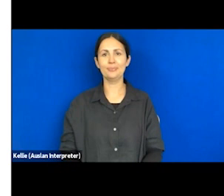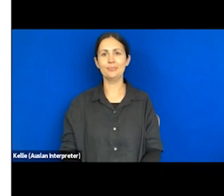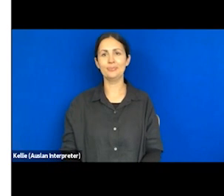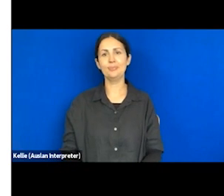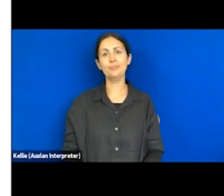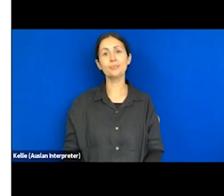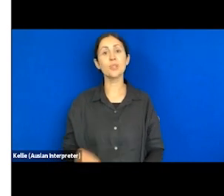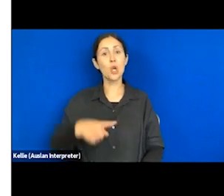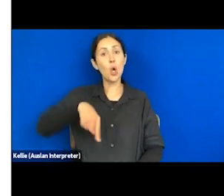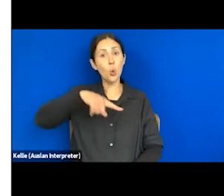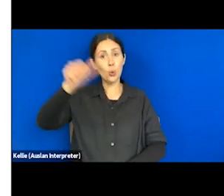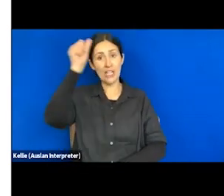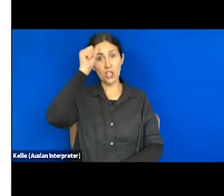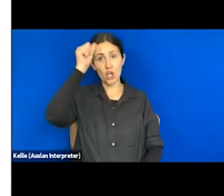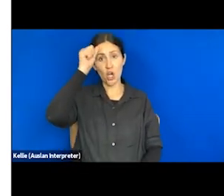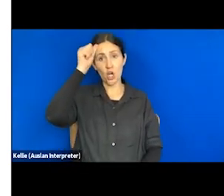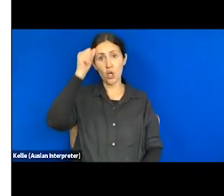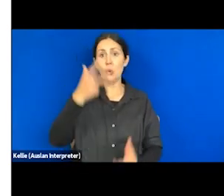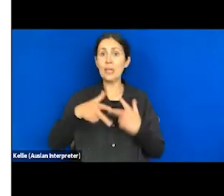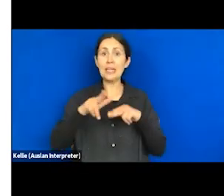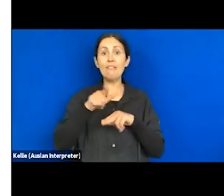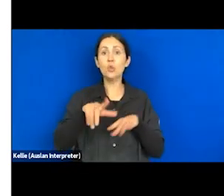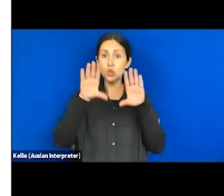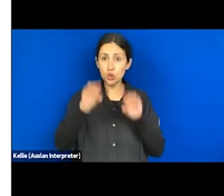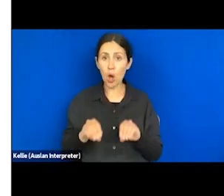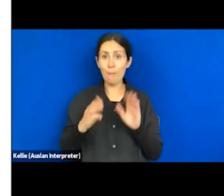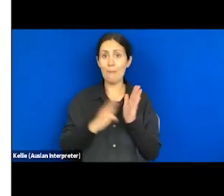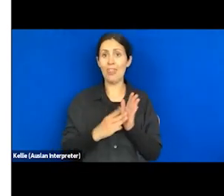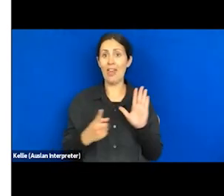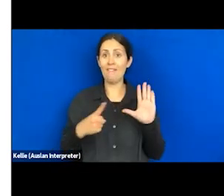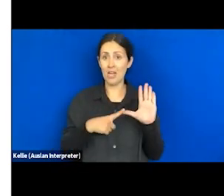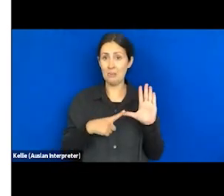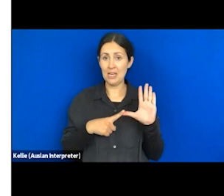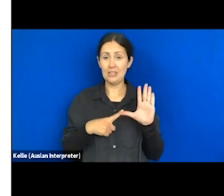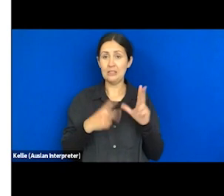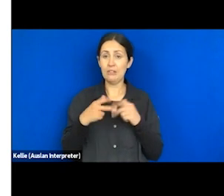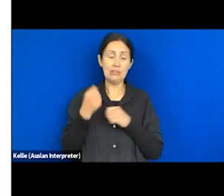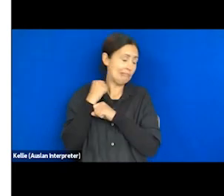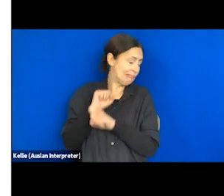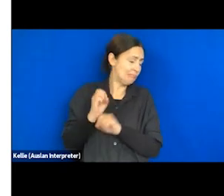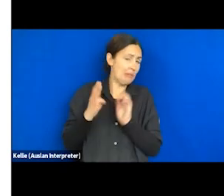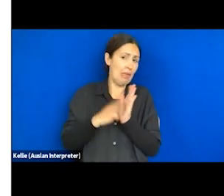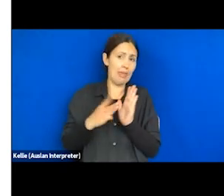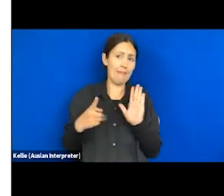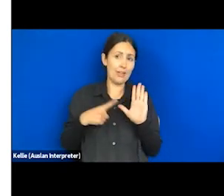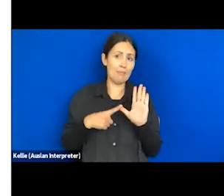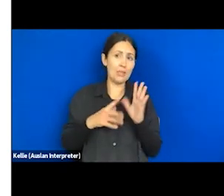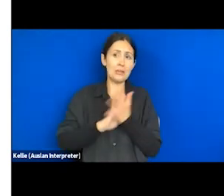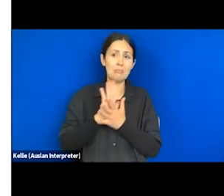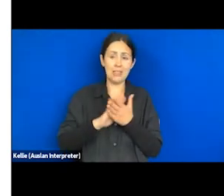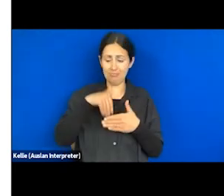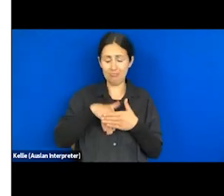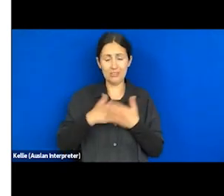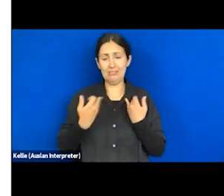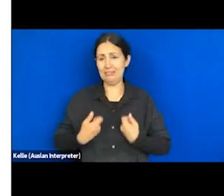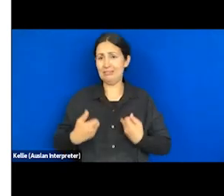We know that the cessation or reduction in use of methamphetamine elicits a characteristic withdrawal syndrome,